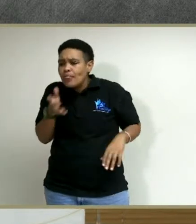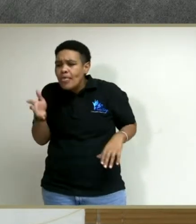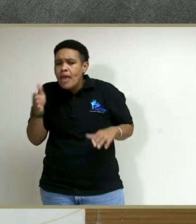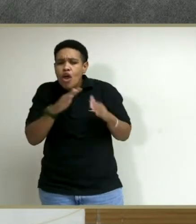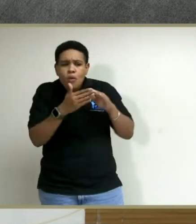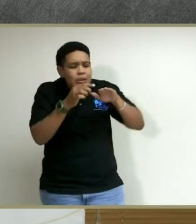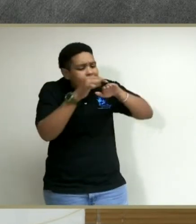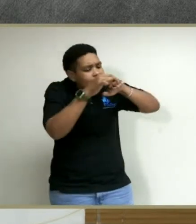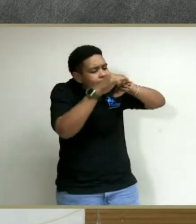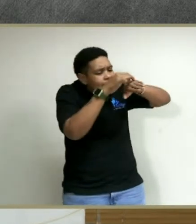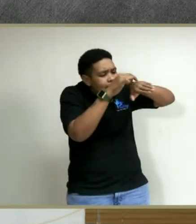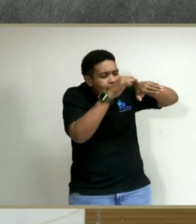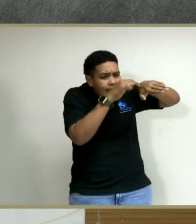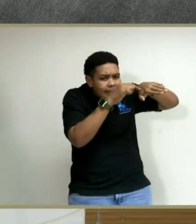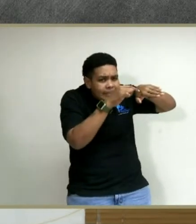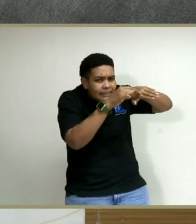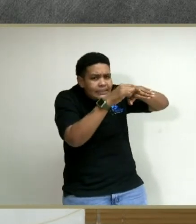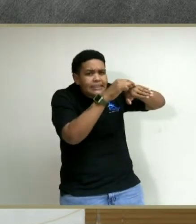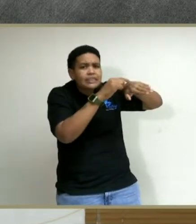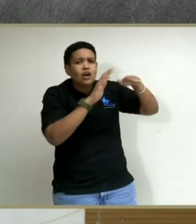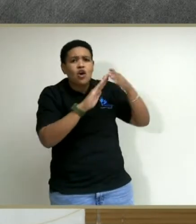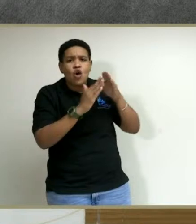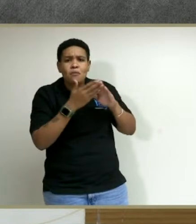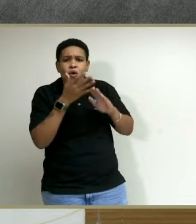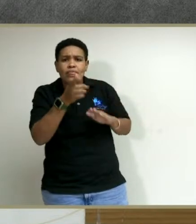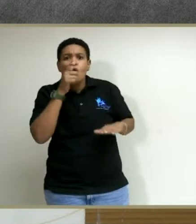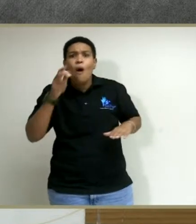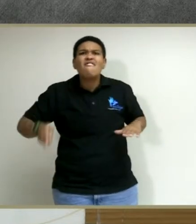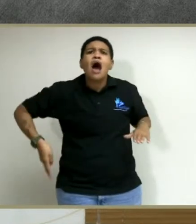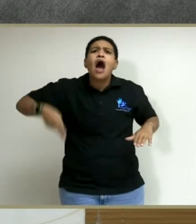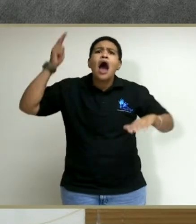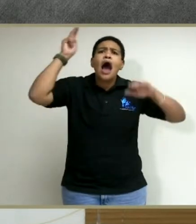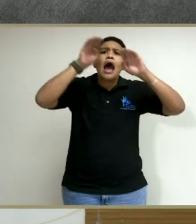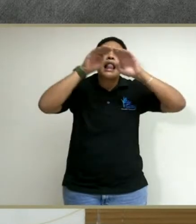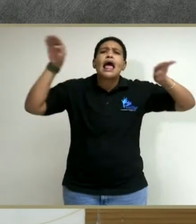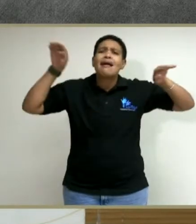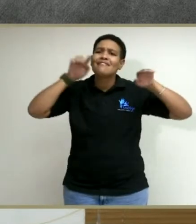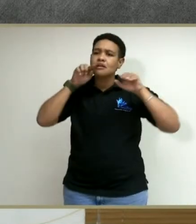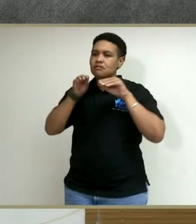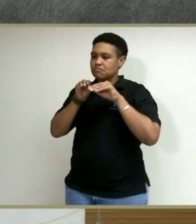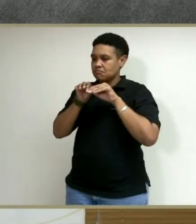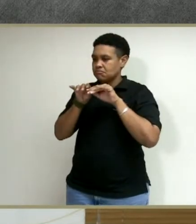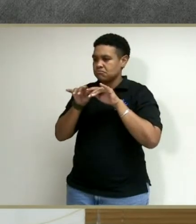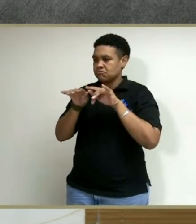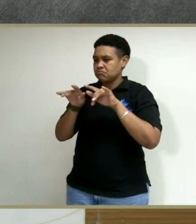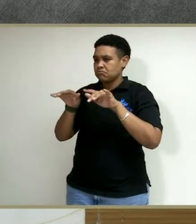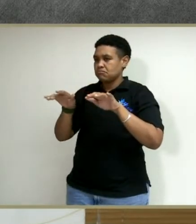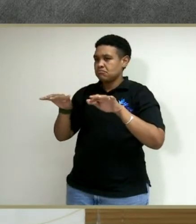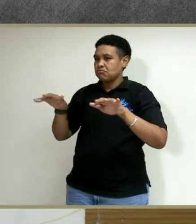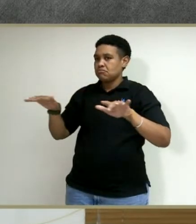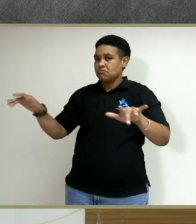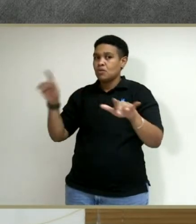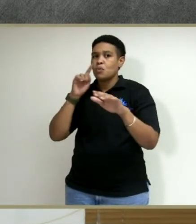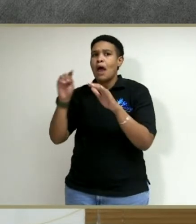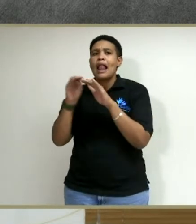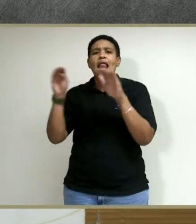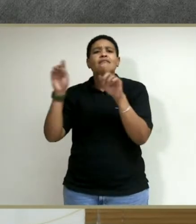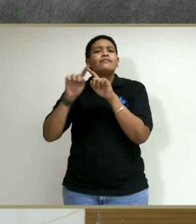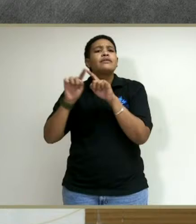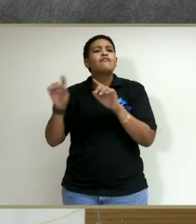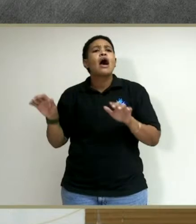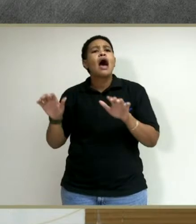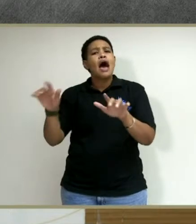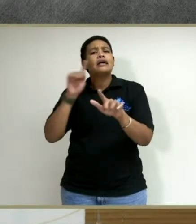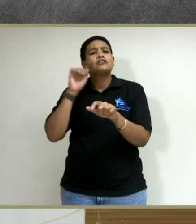may be communities that will have high levels of transmission based on the levels of activities that are